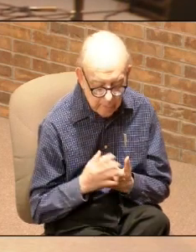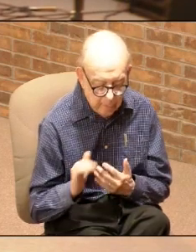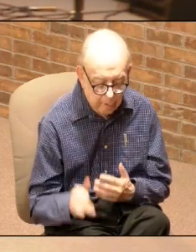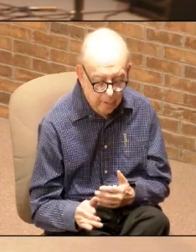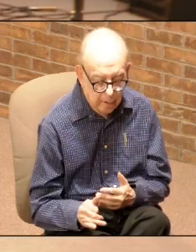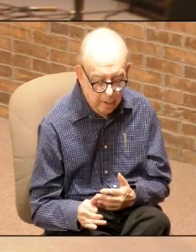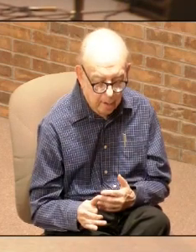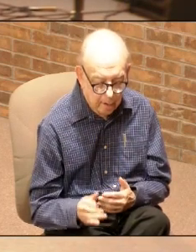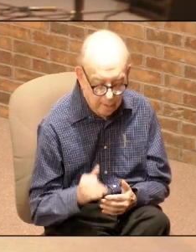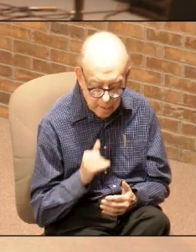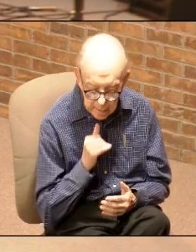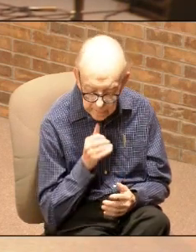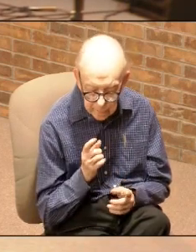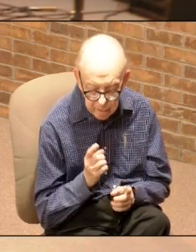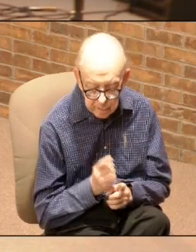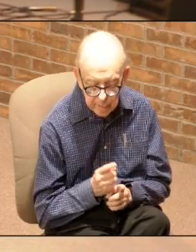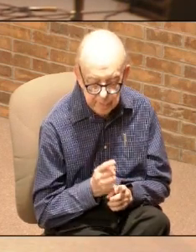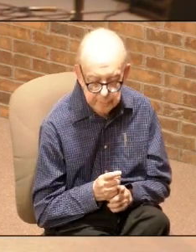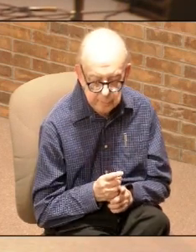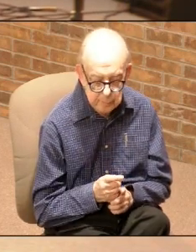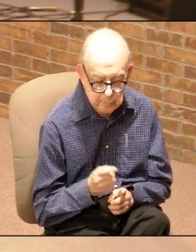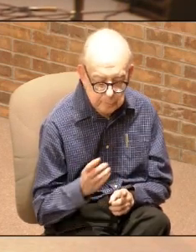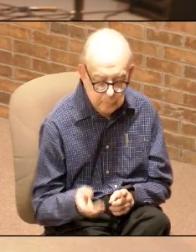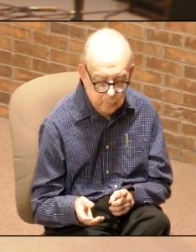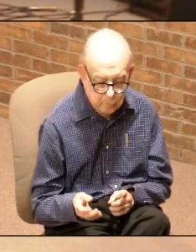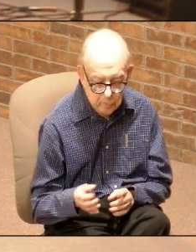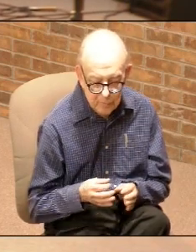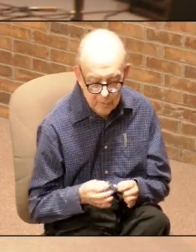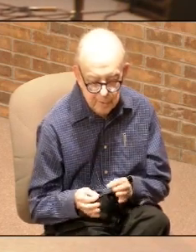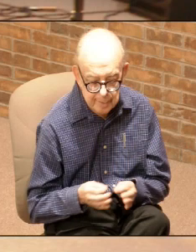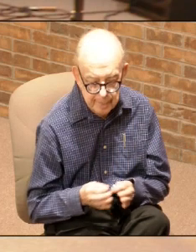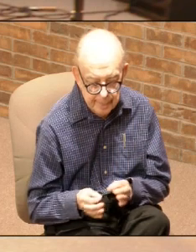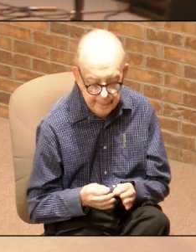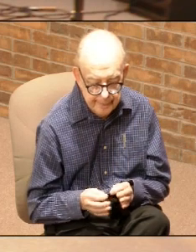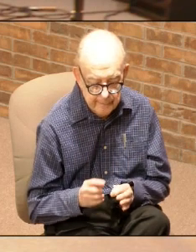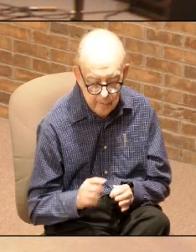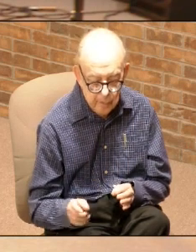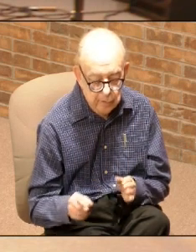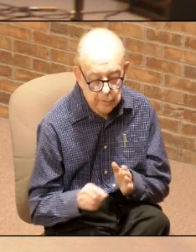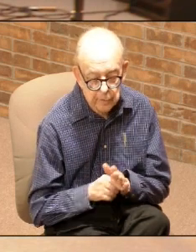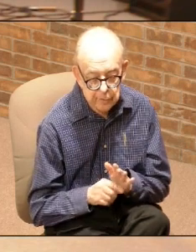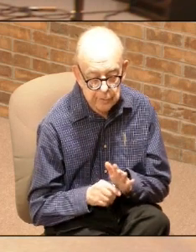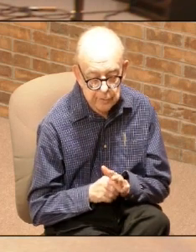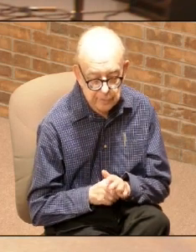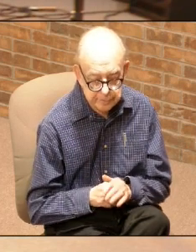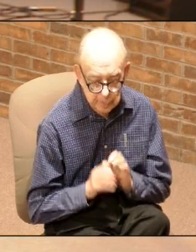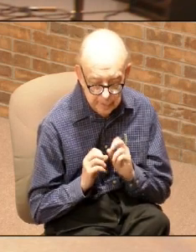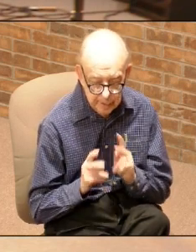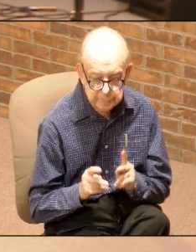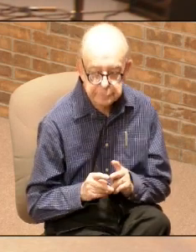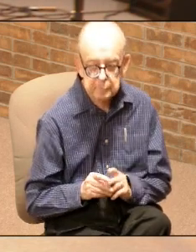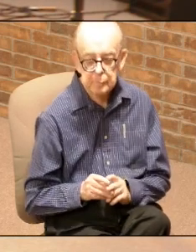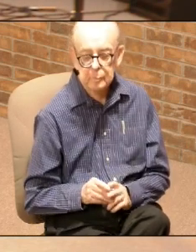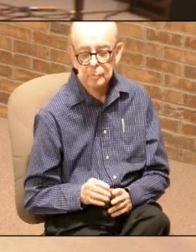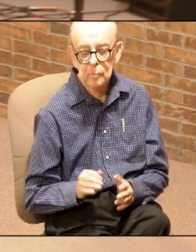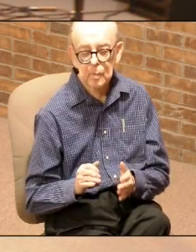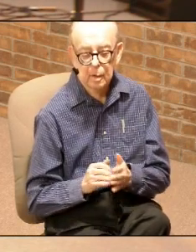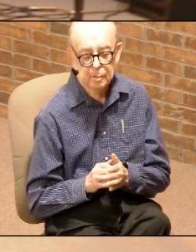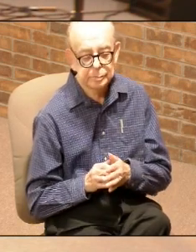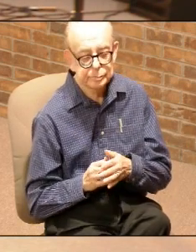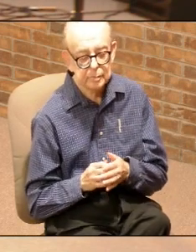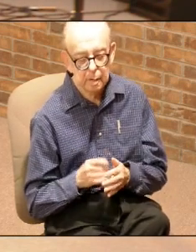security. That is not correct. Here is the explanation of those verses. Okay? And this is what